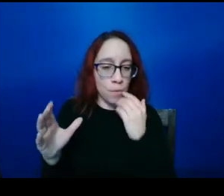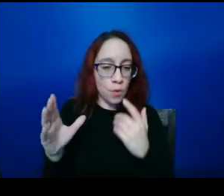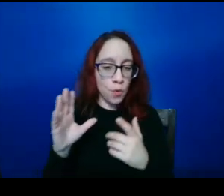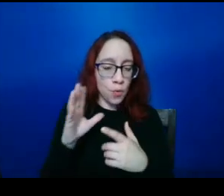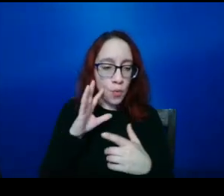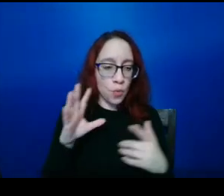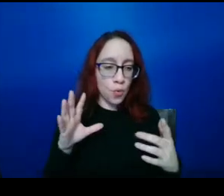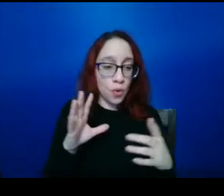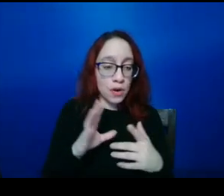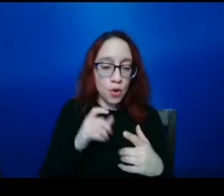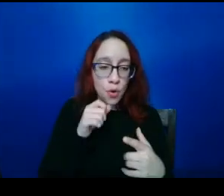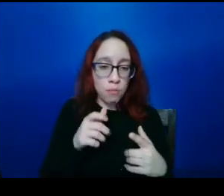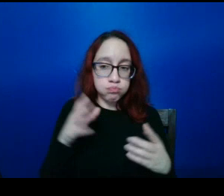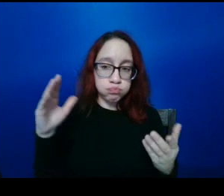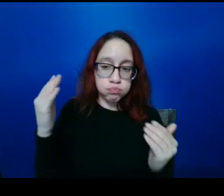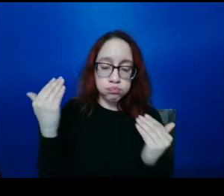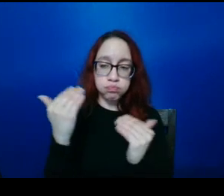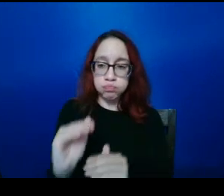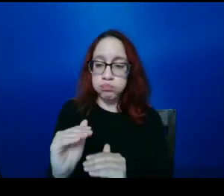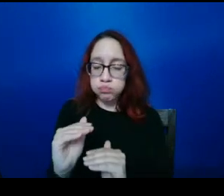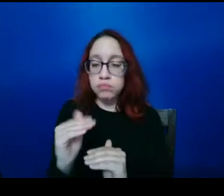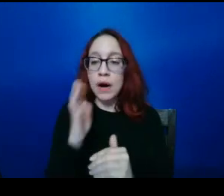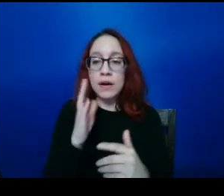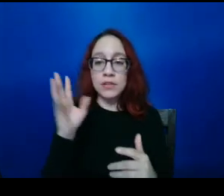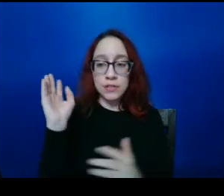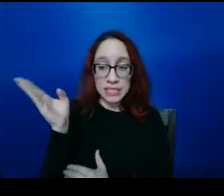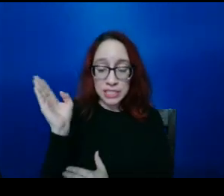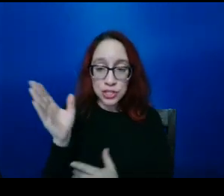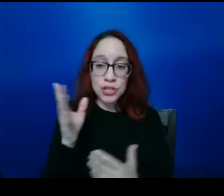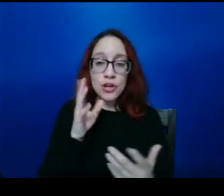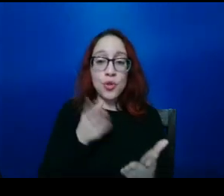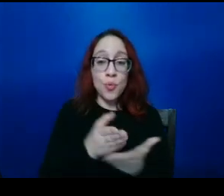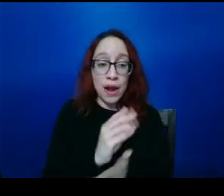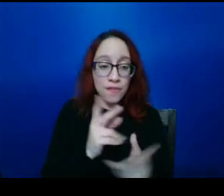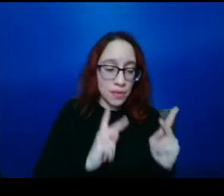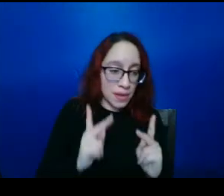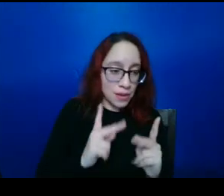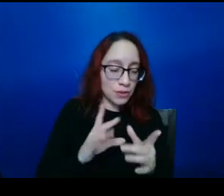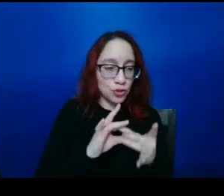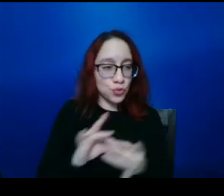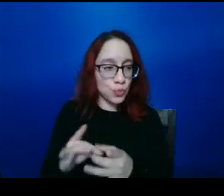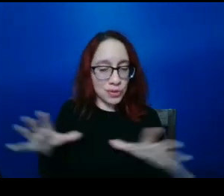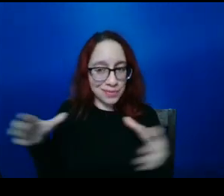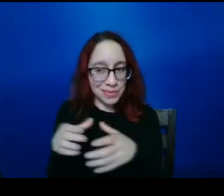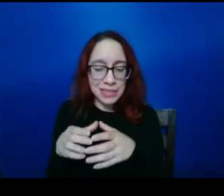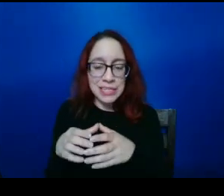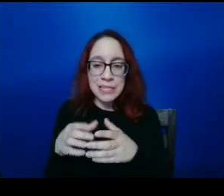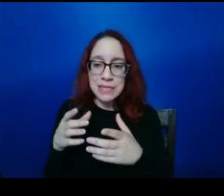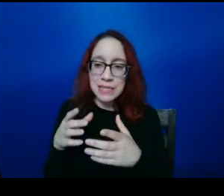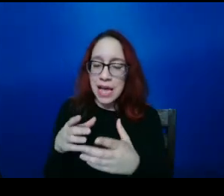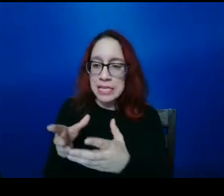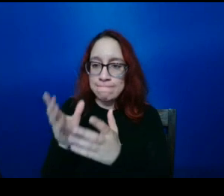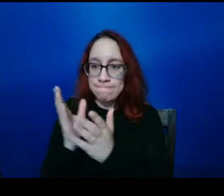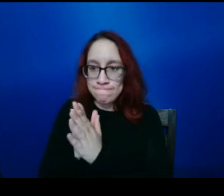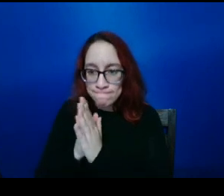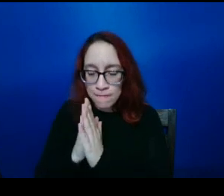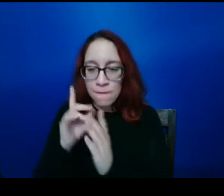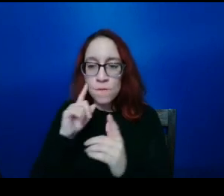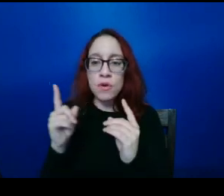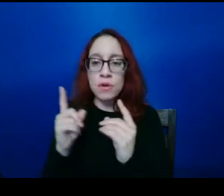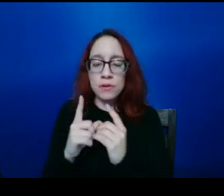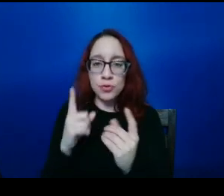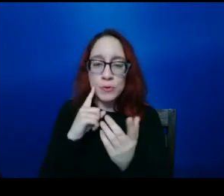the freedom of speech or of the press or of the right of the people peaceably to assemble and to petition the government for a redress